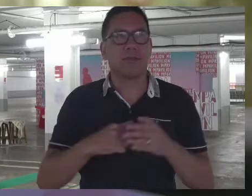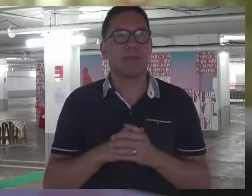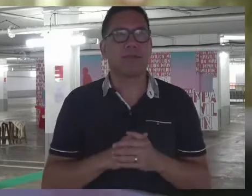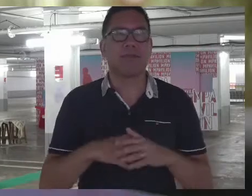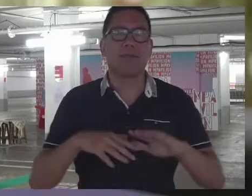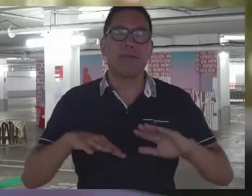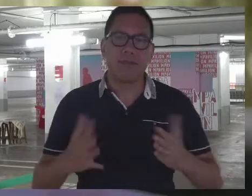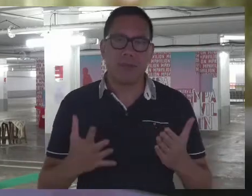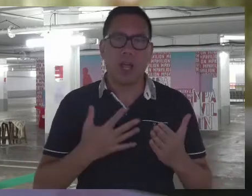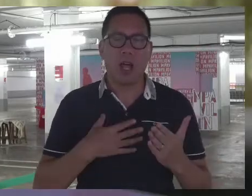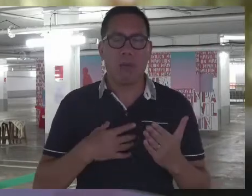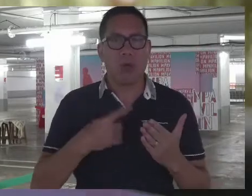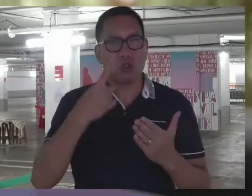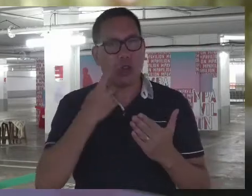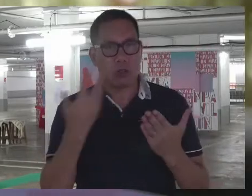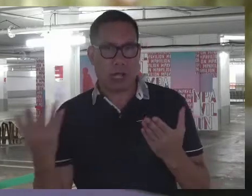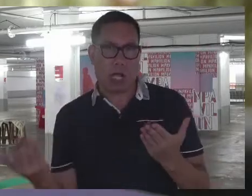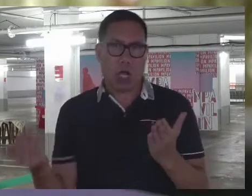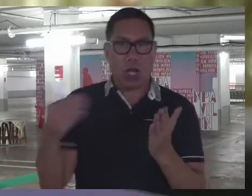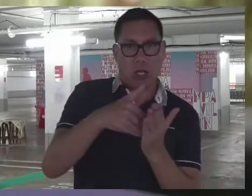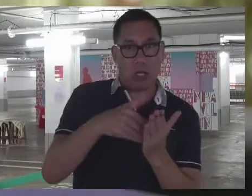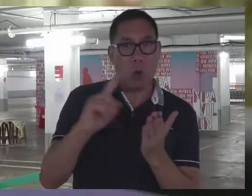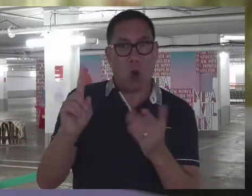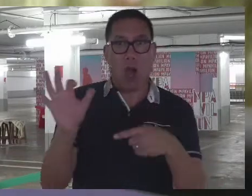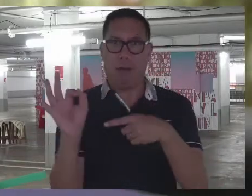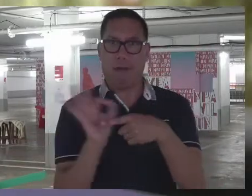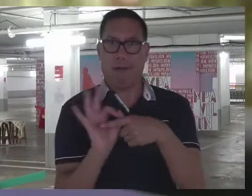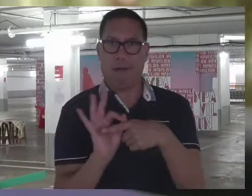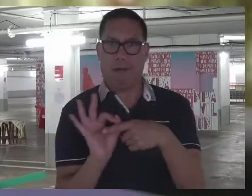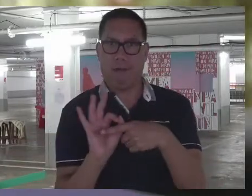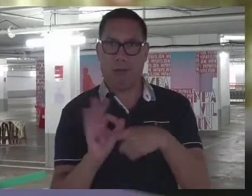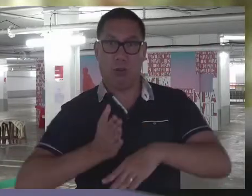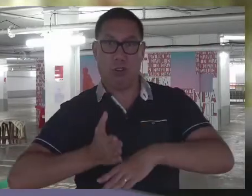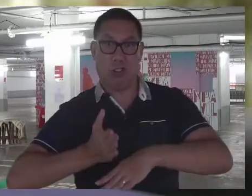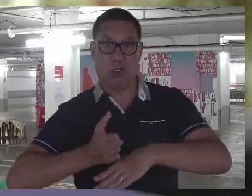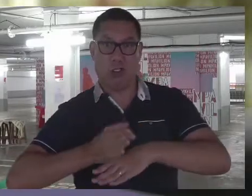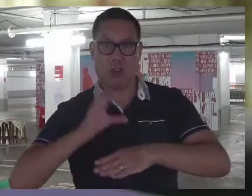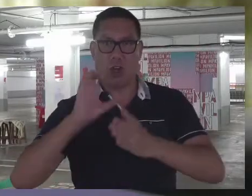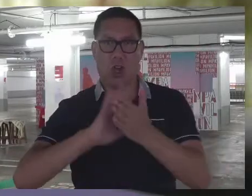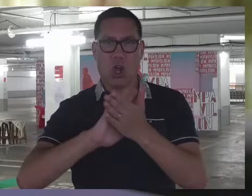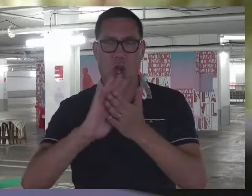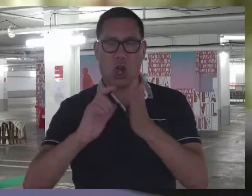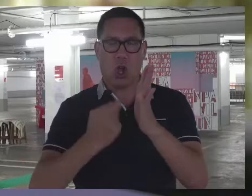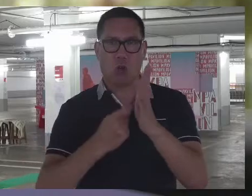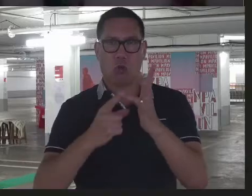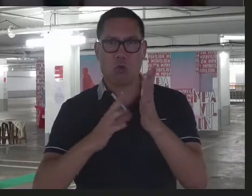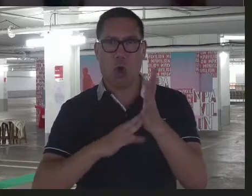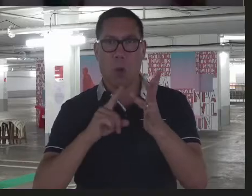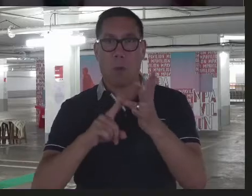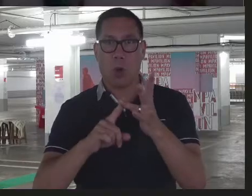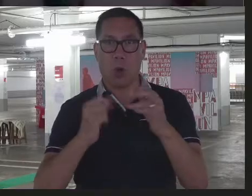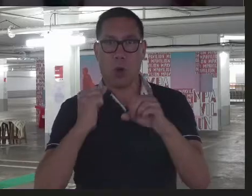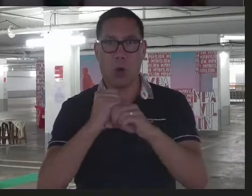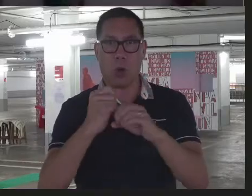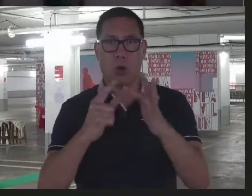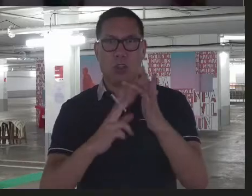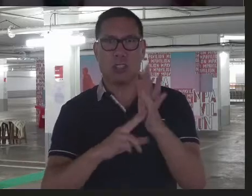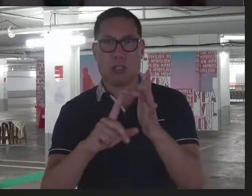started to intermix that with the colour work, the chromogenic photographs, and